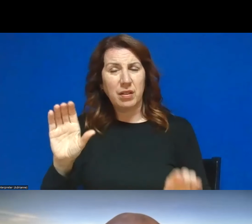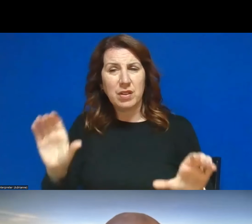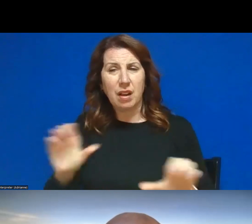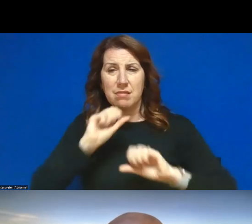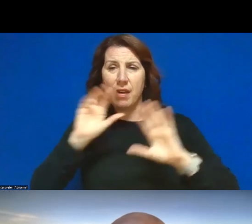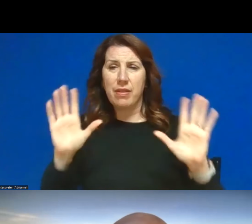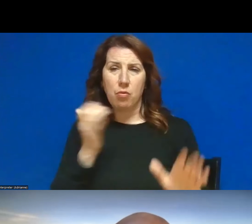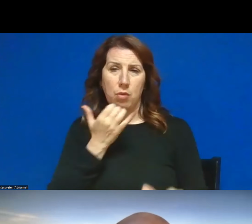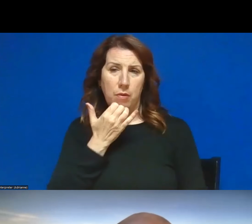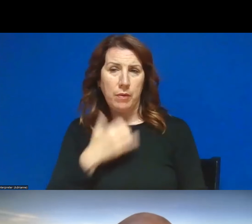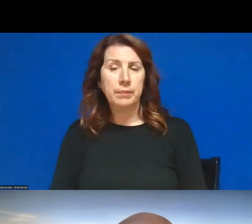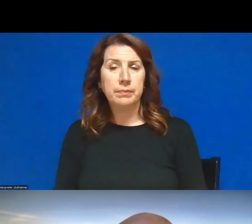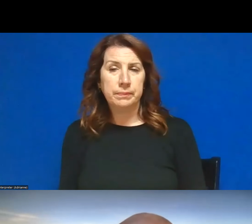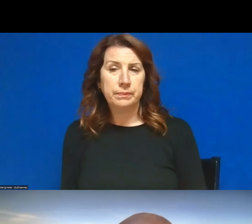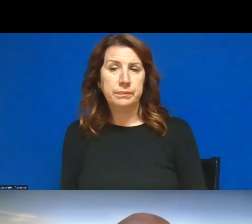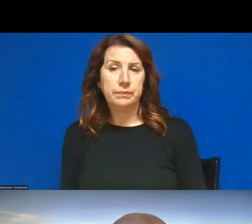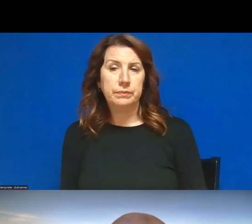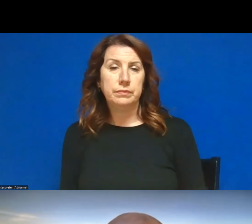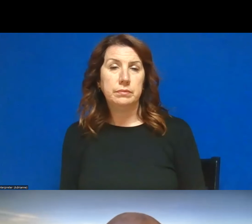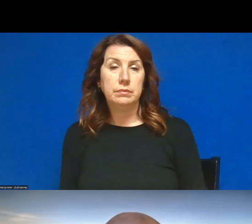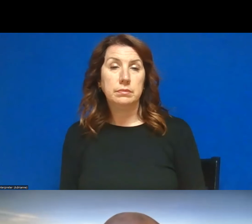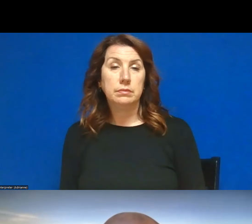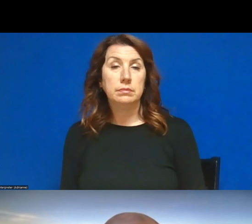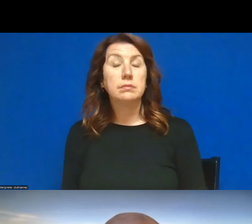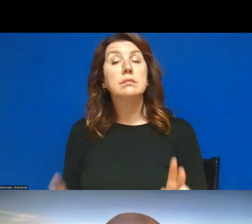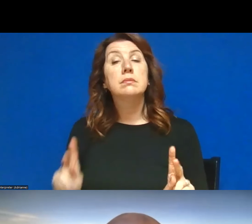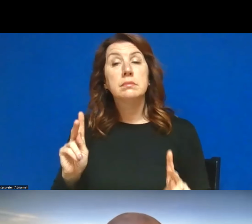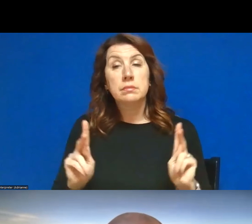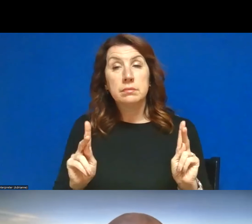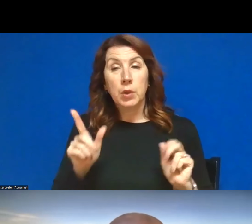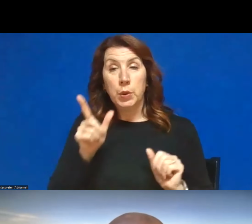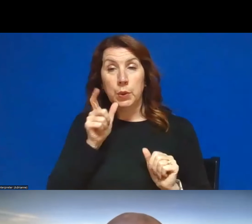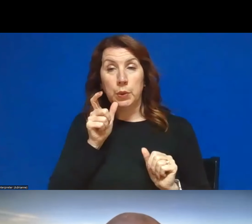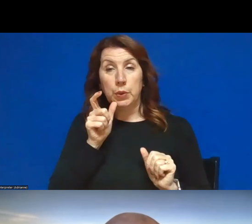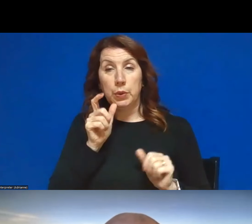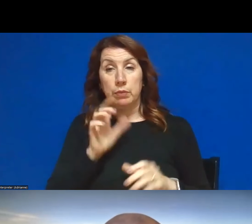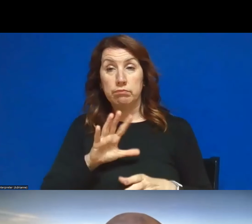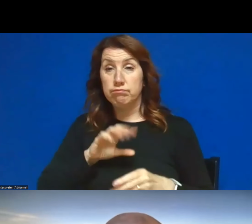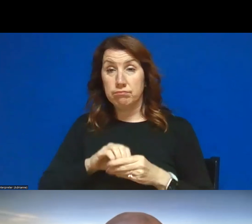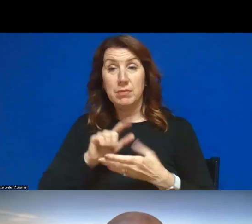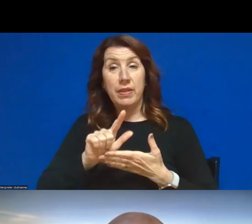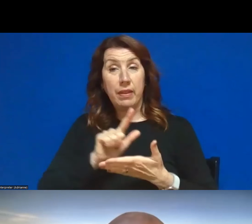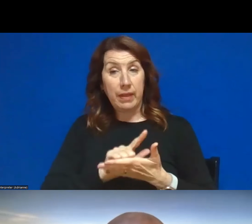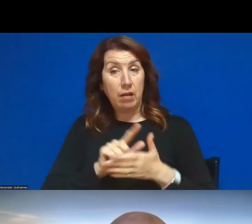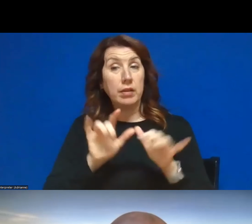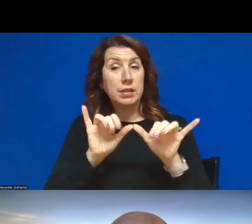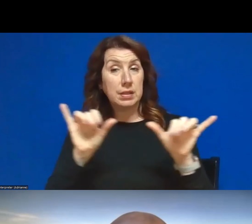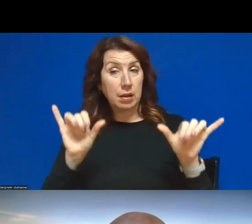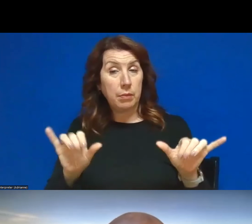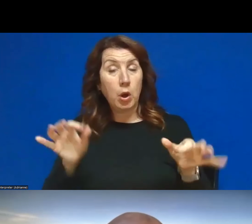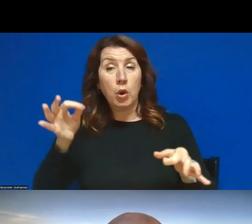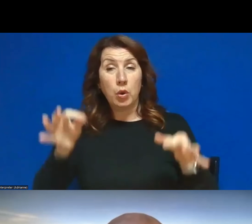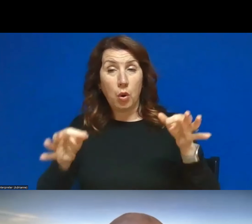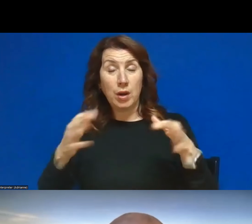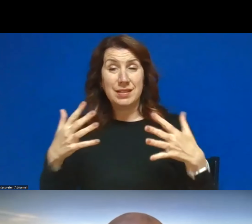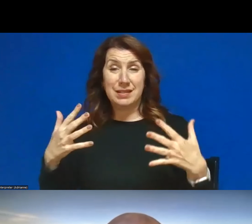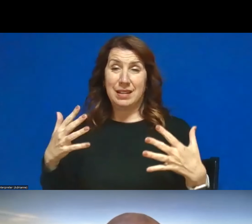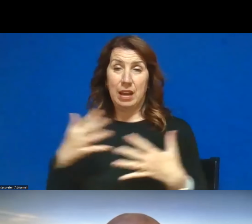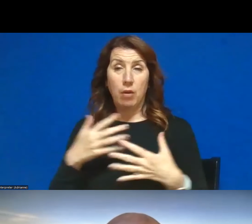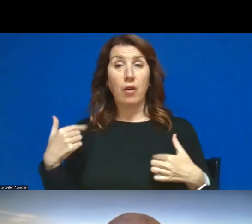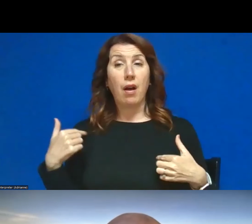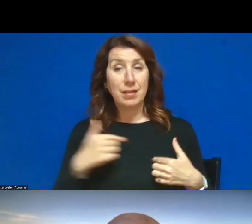wrong. And those of us who have been involved in the legal system, court can even be intimidating for